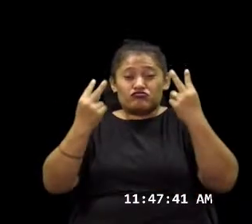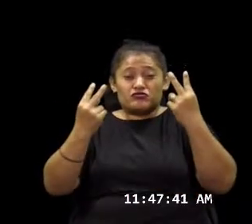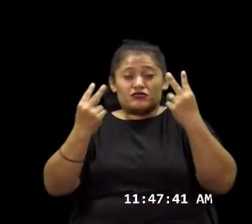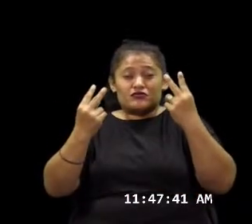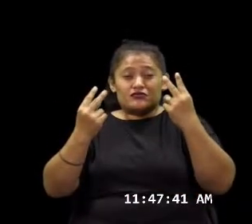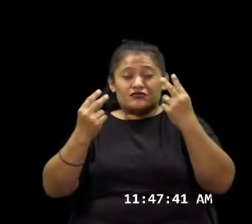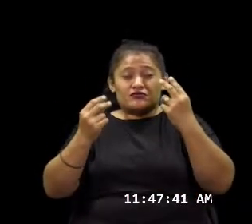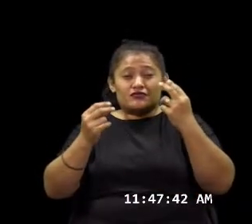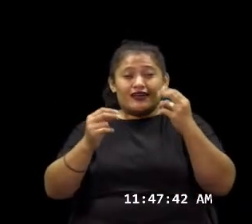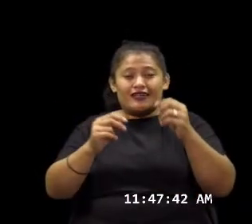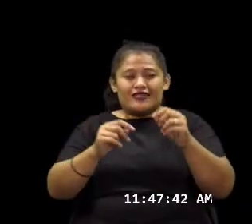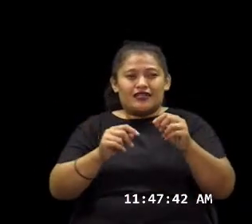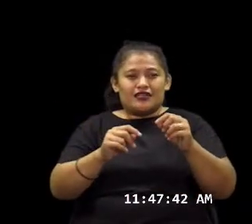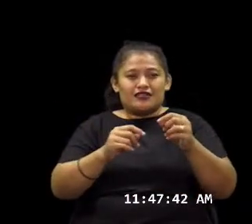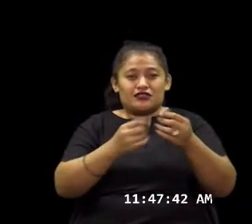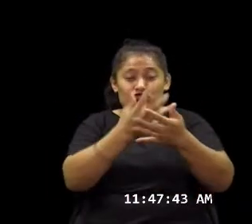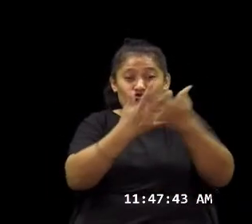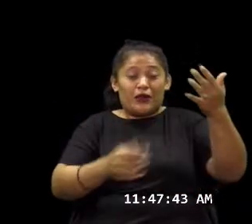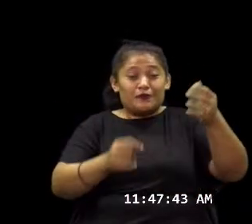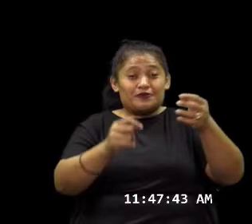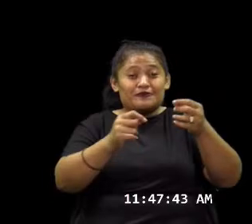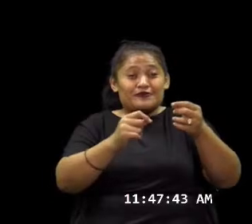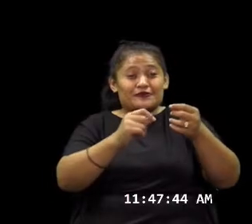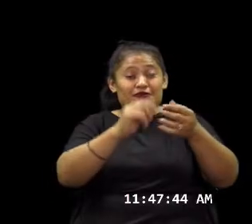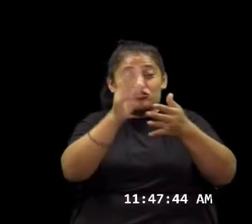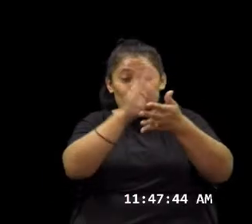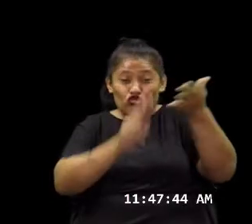the setting of the story.